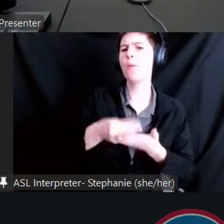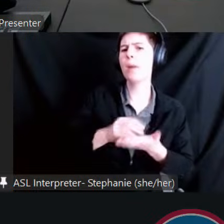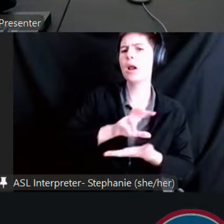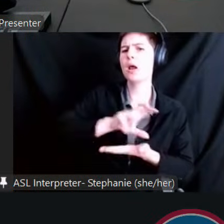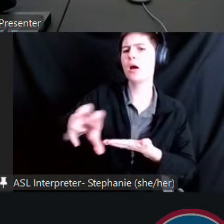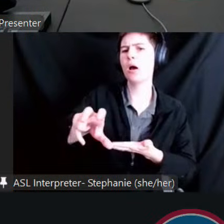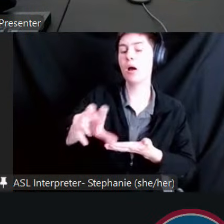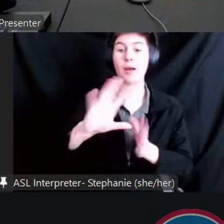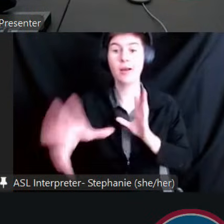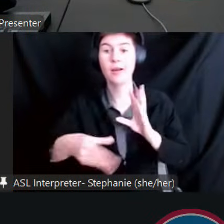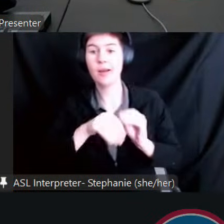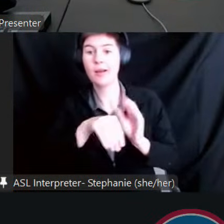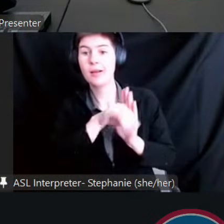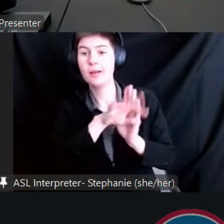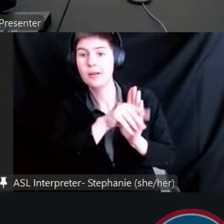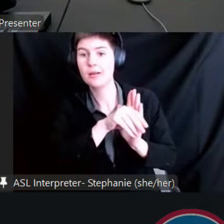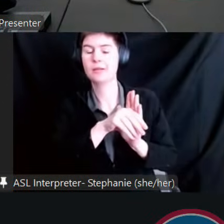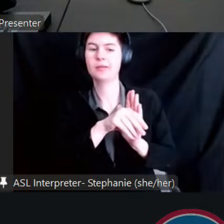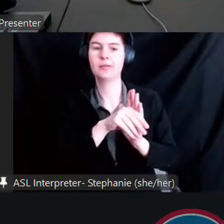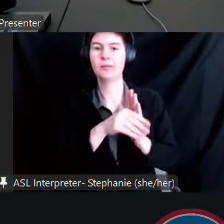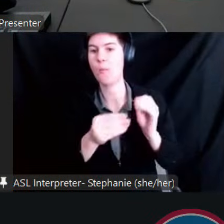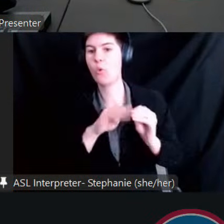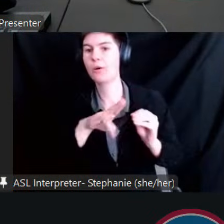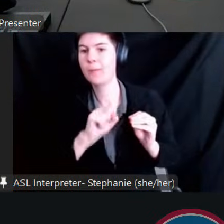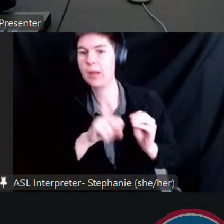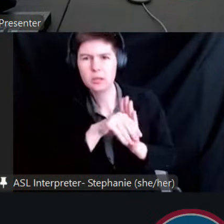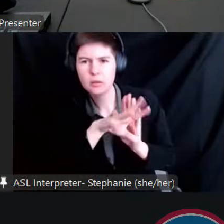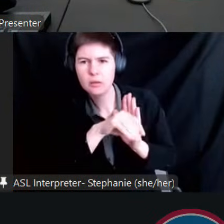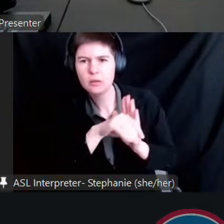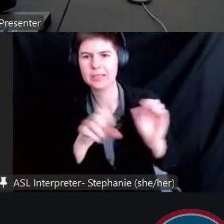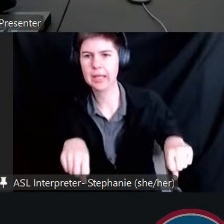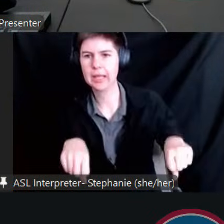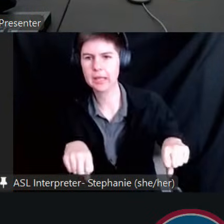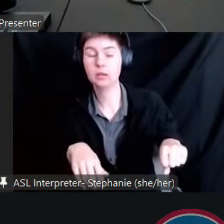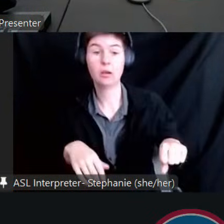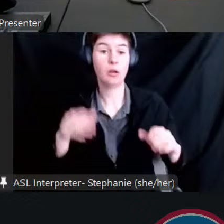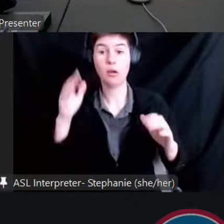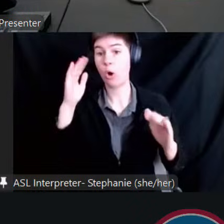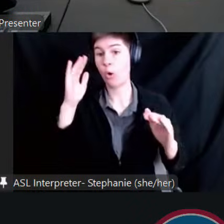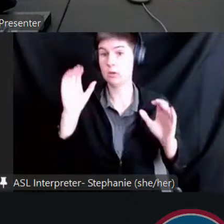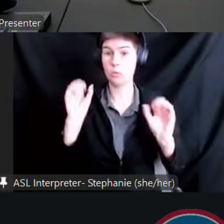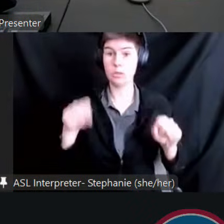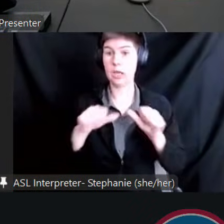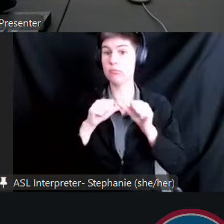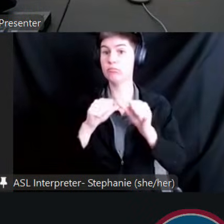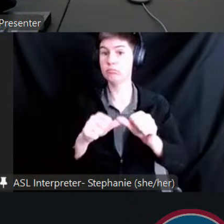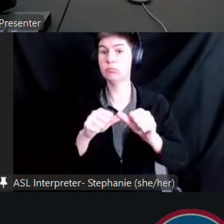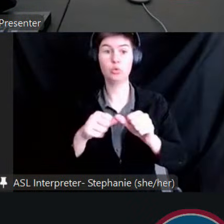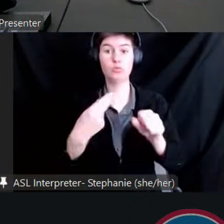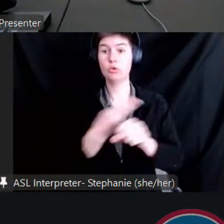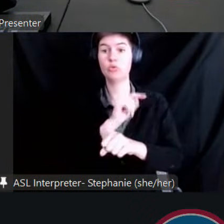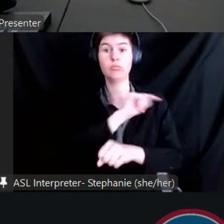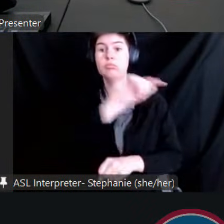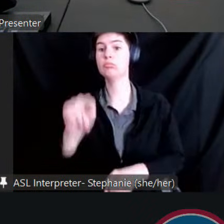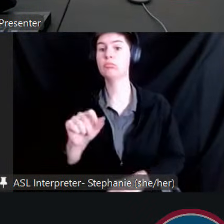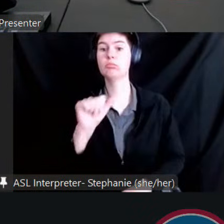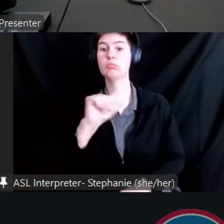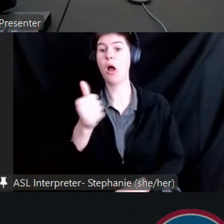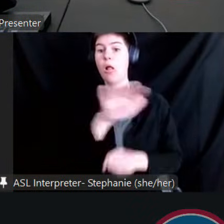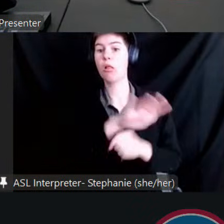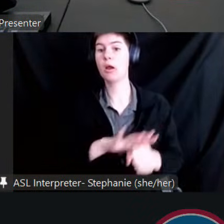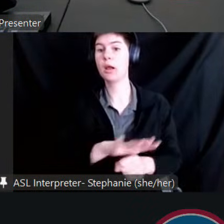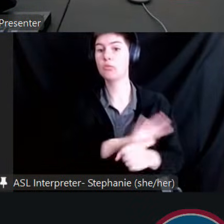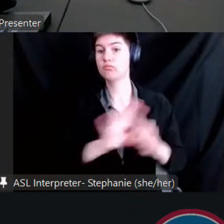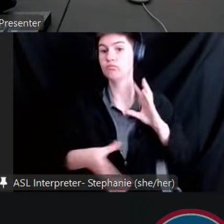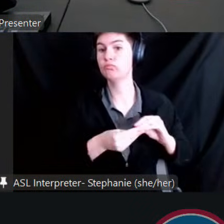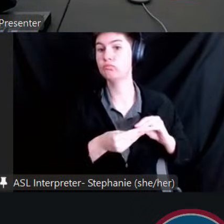hopefully we can expand the boundaries of that as well so that we really get we really realize the full benefit of these